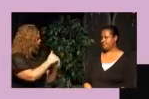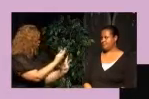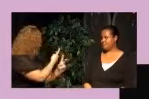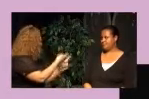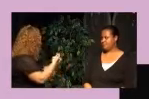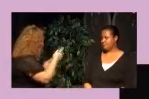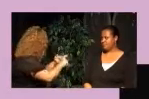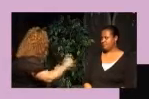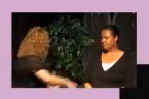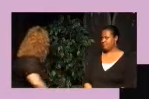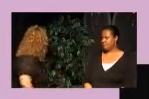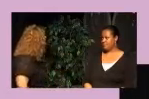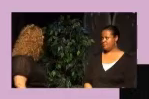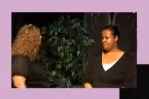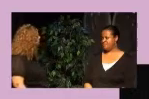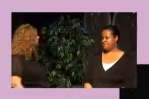friends.